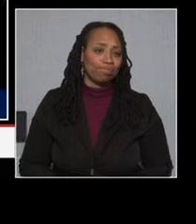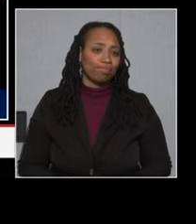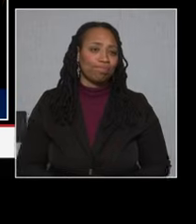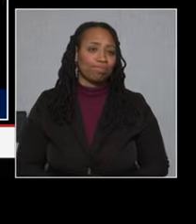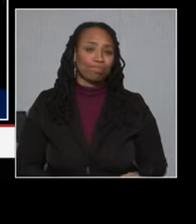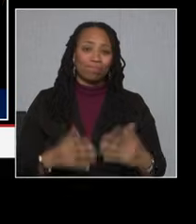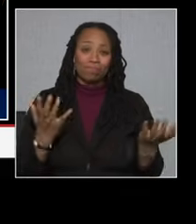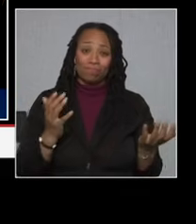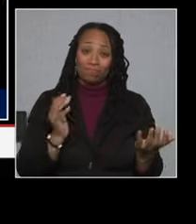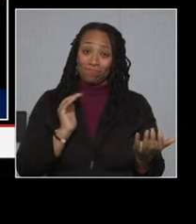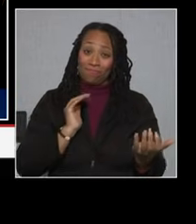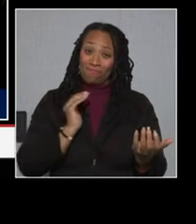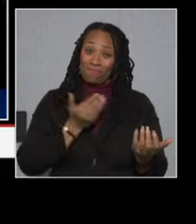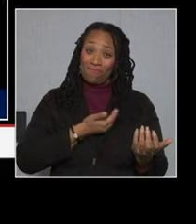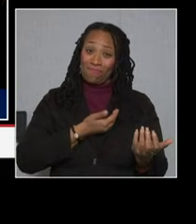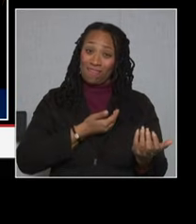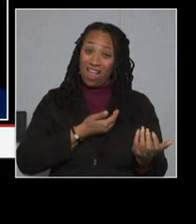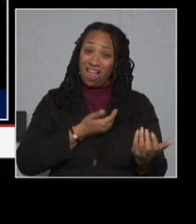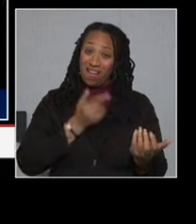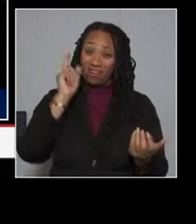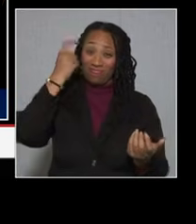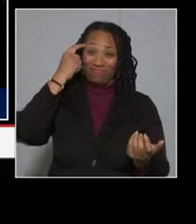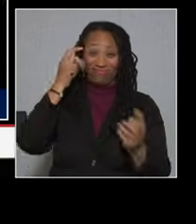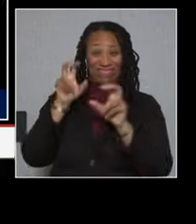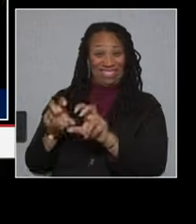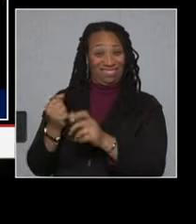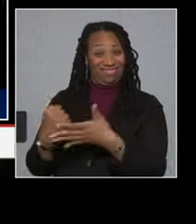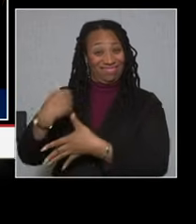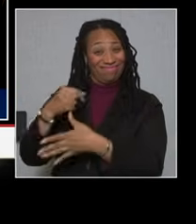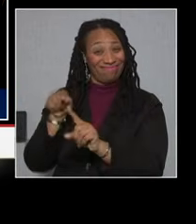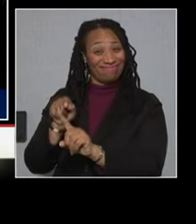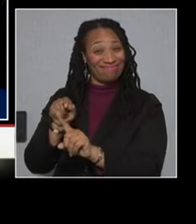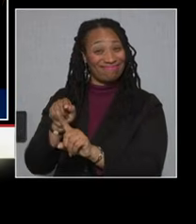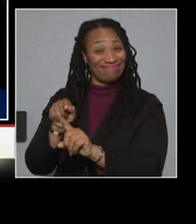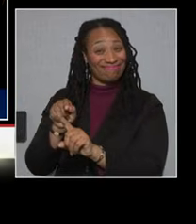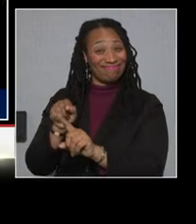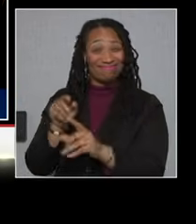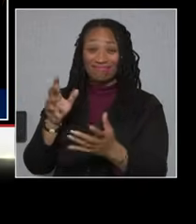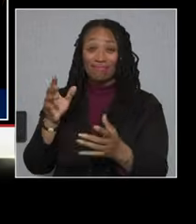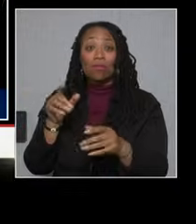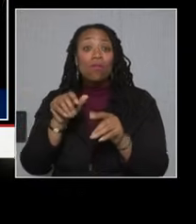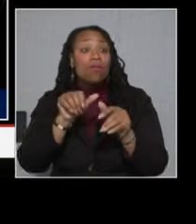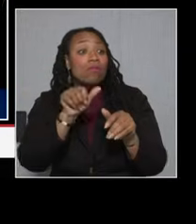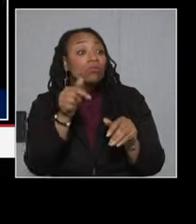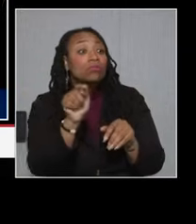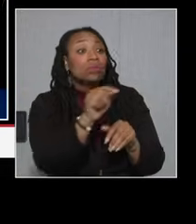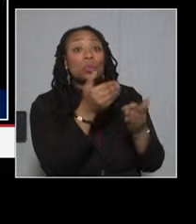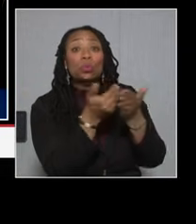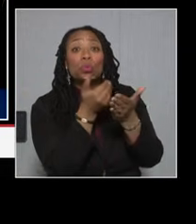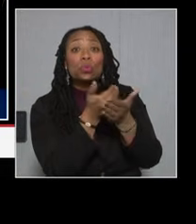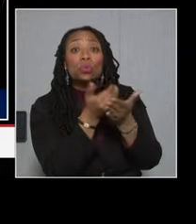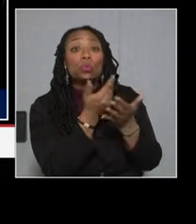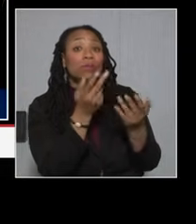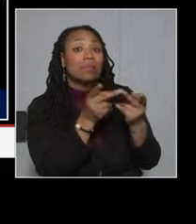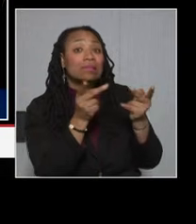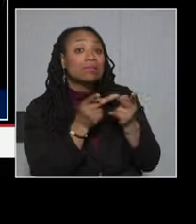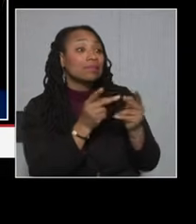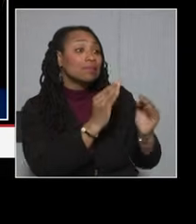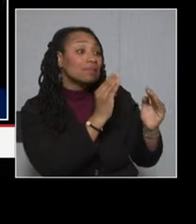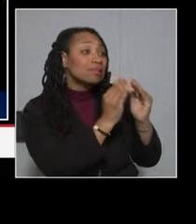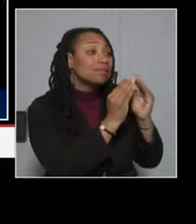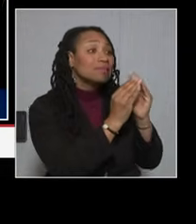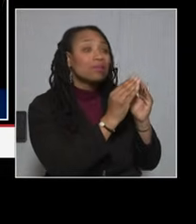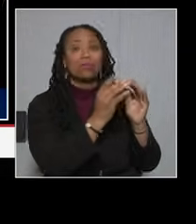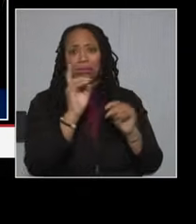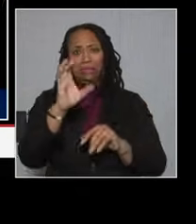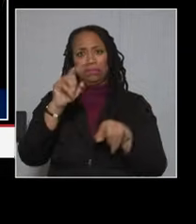investment in new spaces and communities that we're developing in the district. And so that is something we're